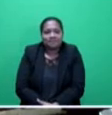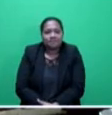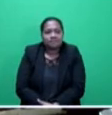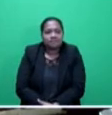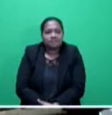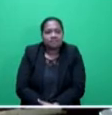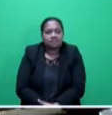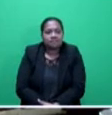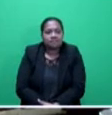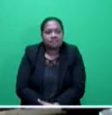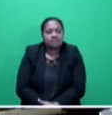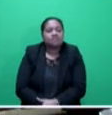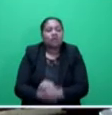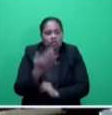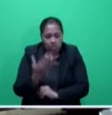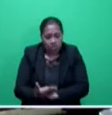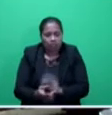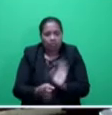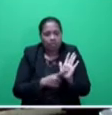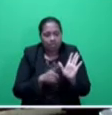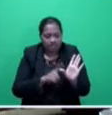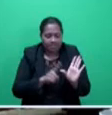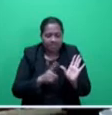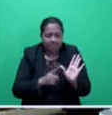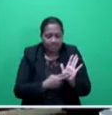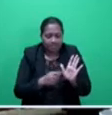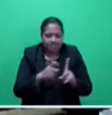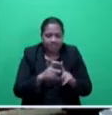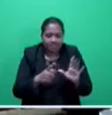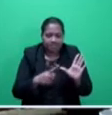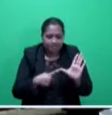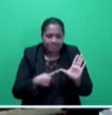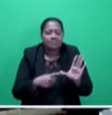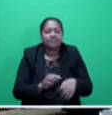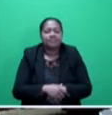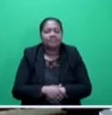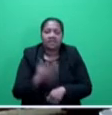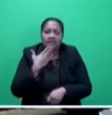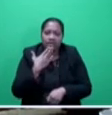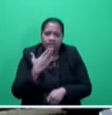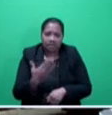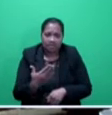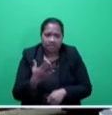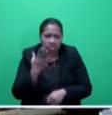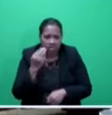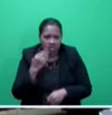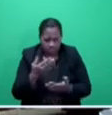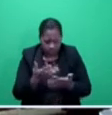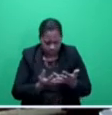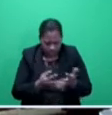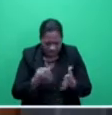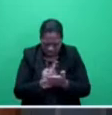Honourable Linda Tambuya, you have the floor. Thank you, Honourable Speaker. The copy of the bill, we just received